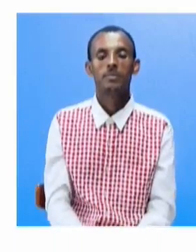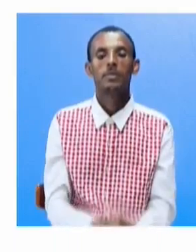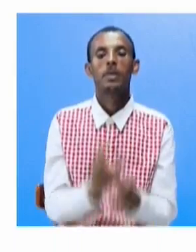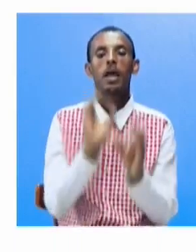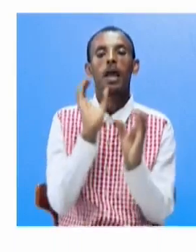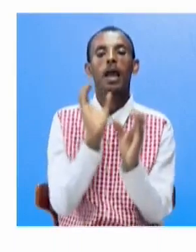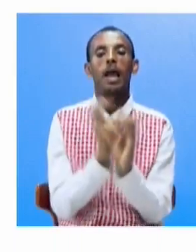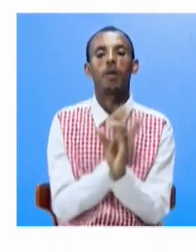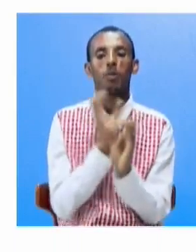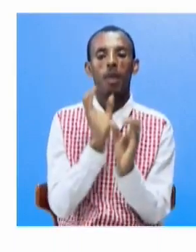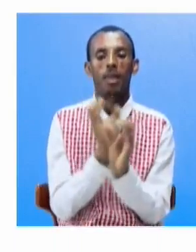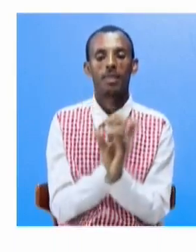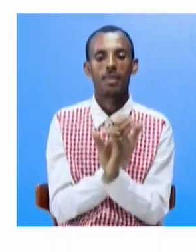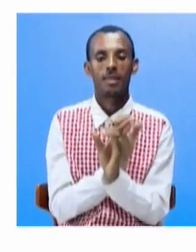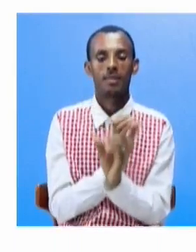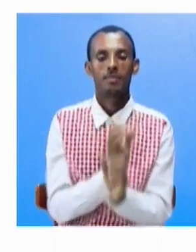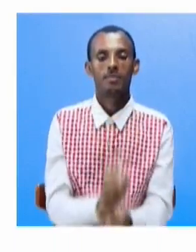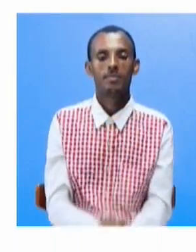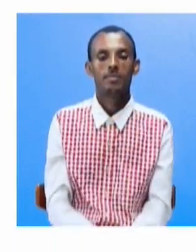Calculate